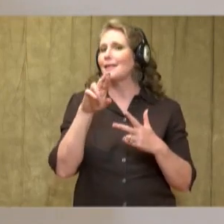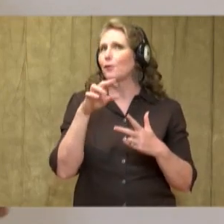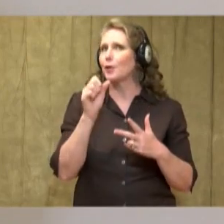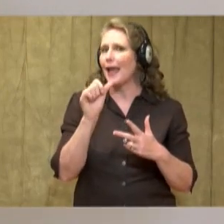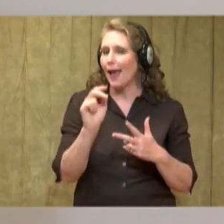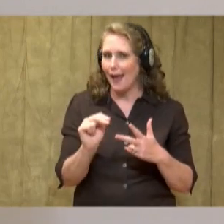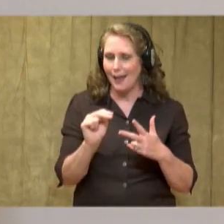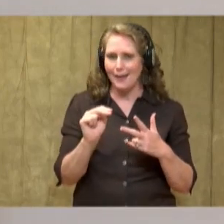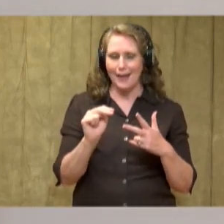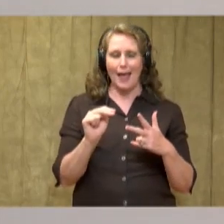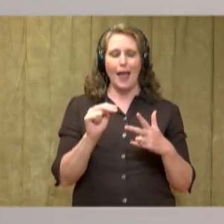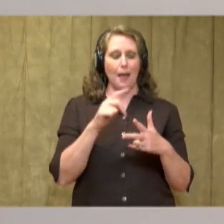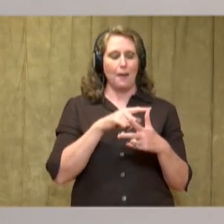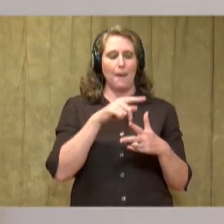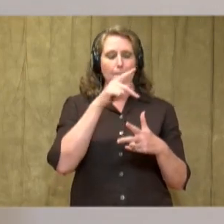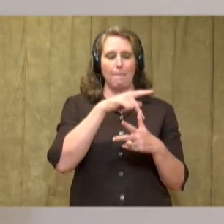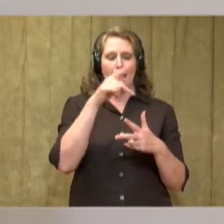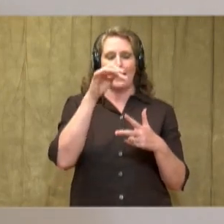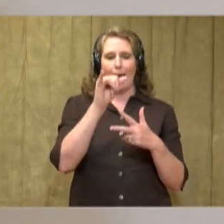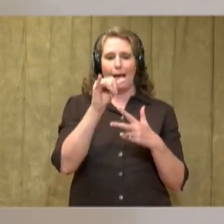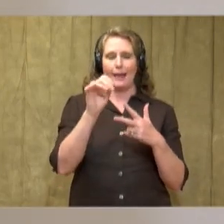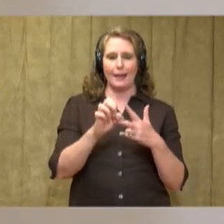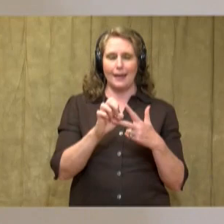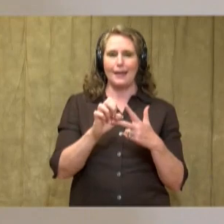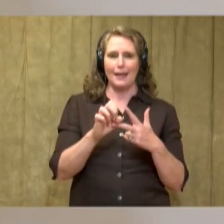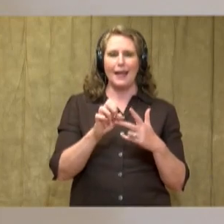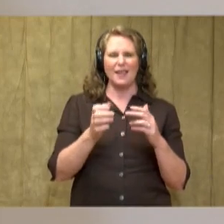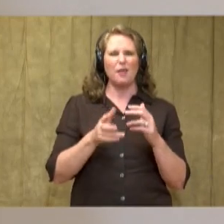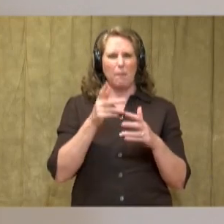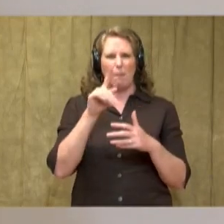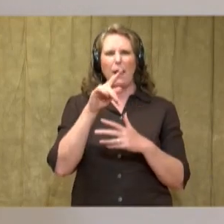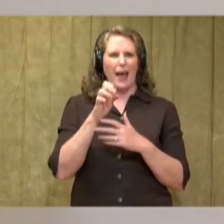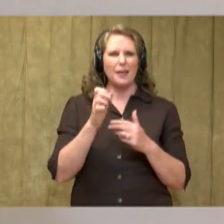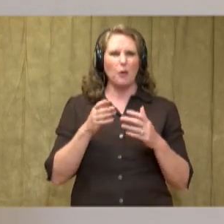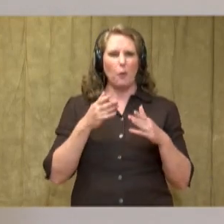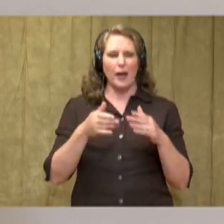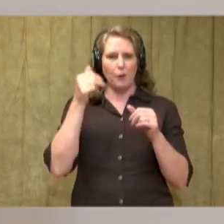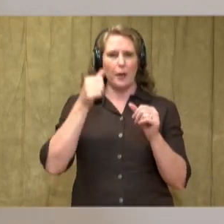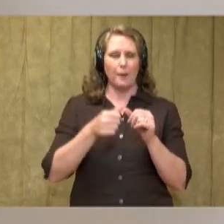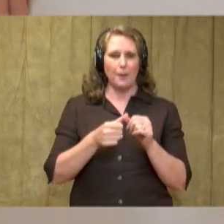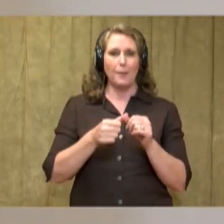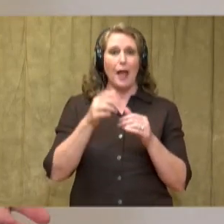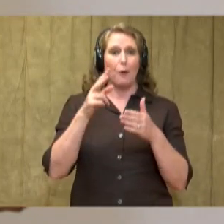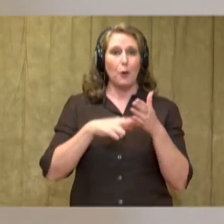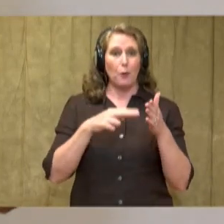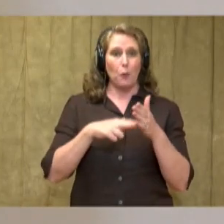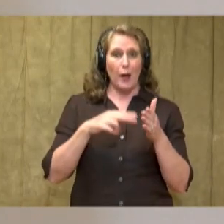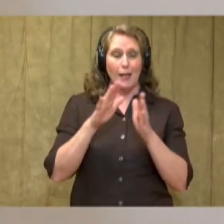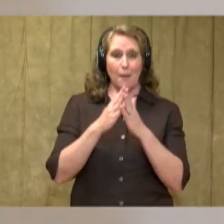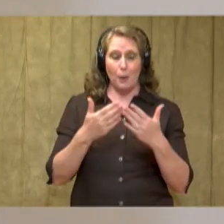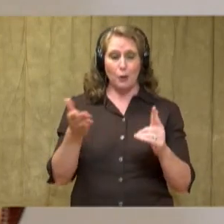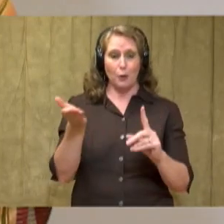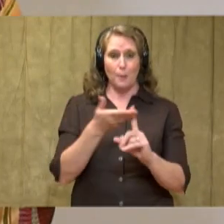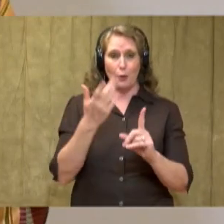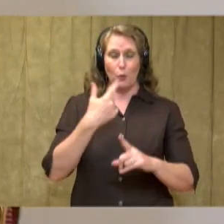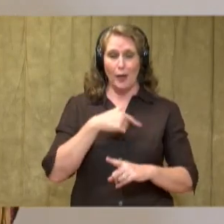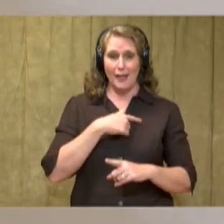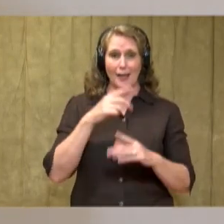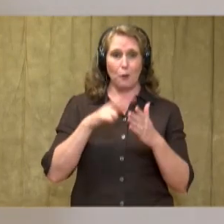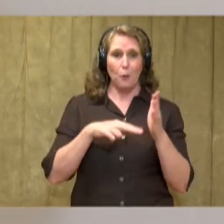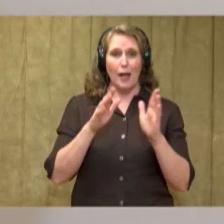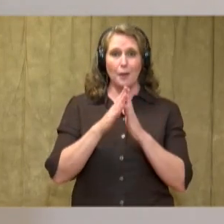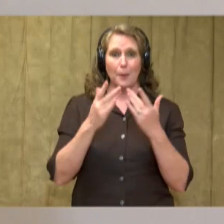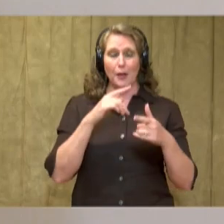a way that we can remember it. Persuade, inform, or entertain, right? And so far we read a book to persuade us. Remember we read the book about